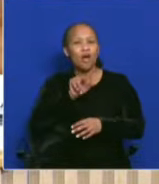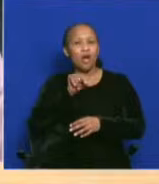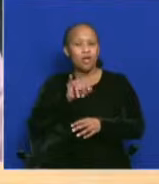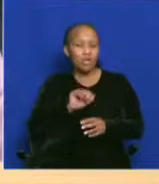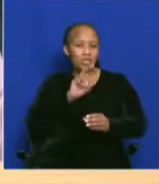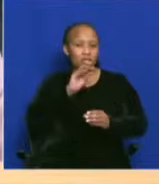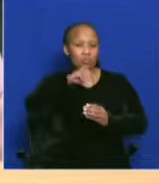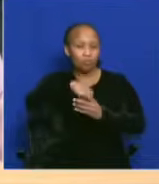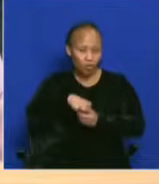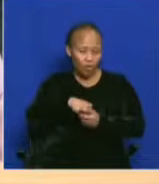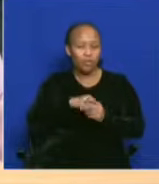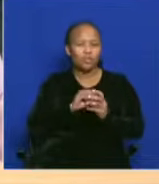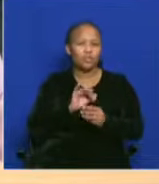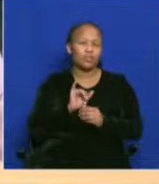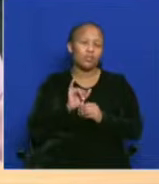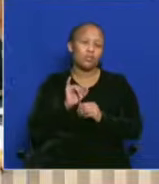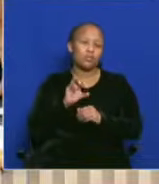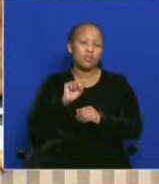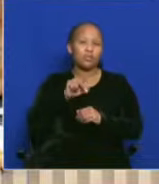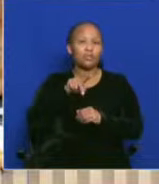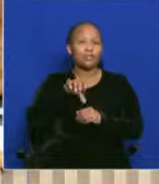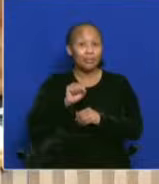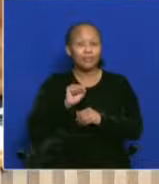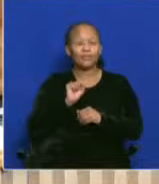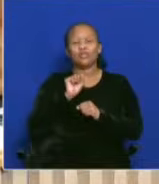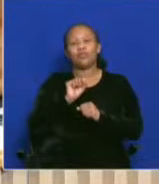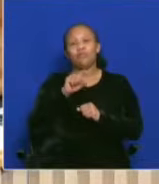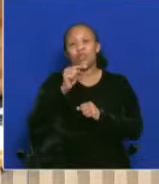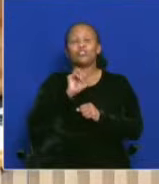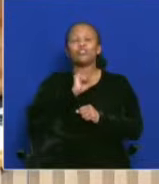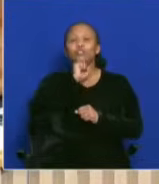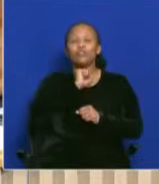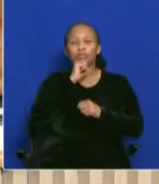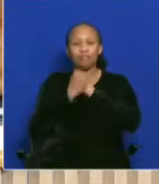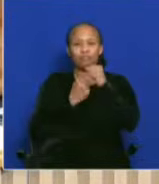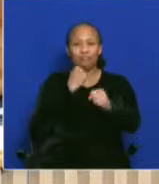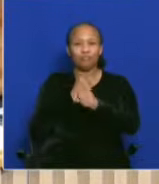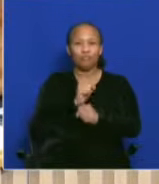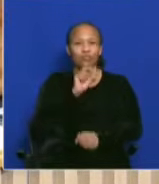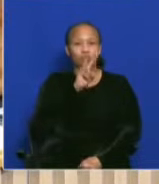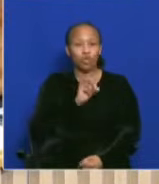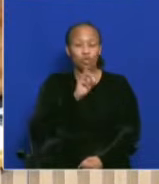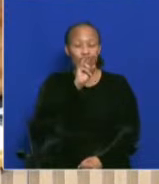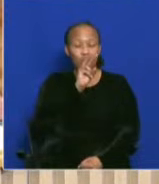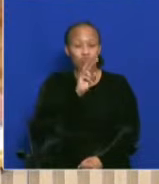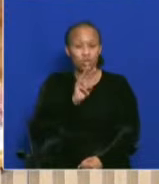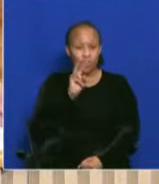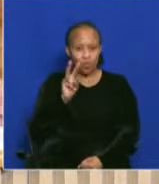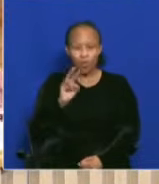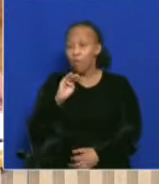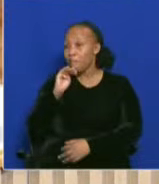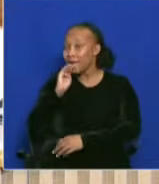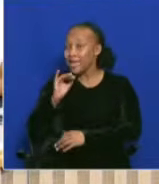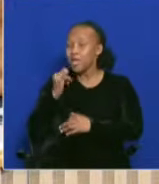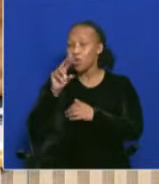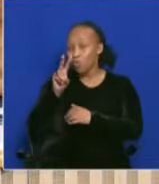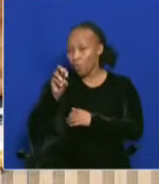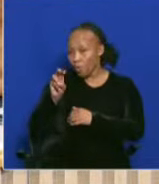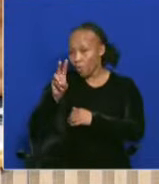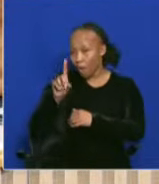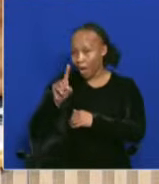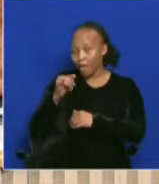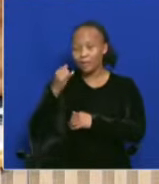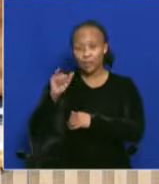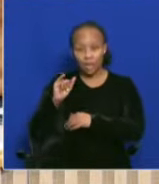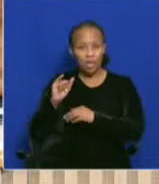He's still Treasury at this point. He's still Treasury at this point. This contract we are dealing with, it's subsidiary